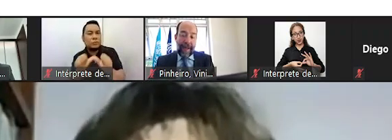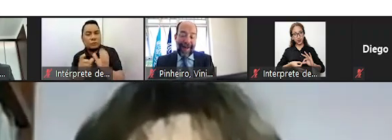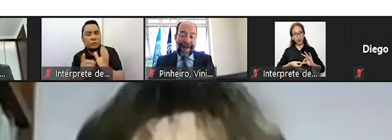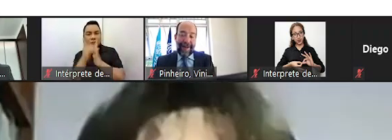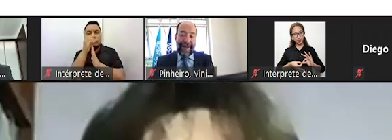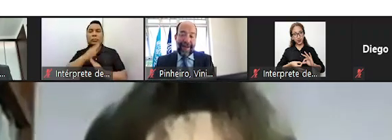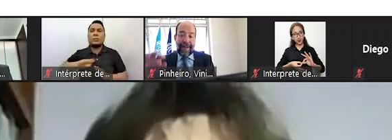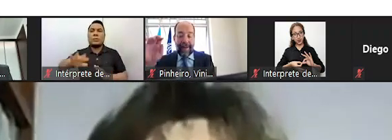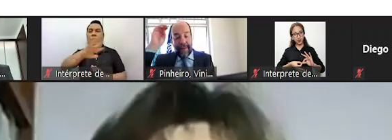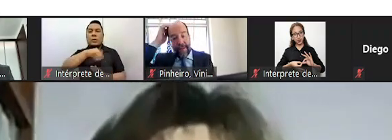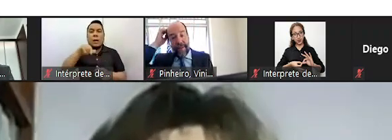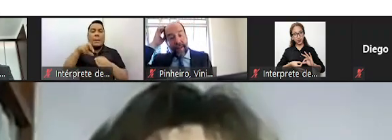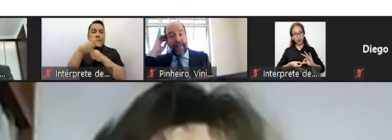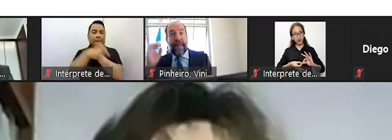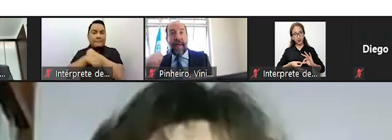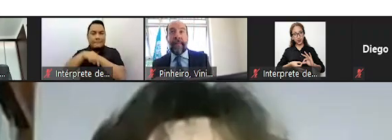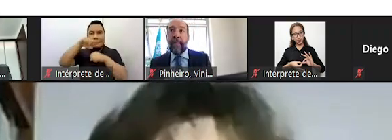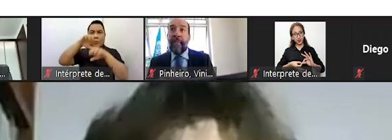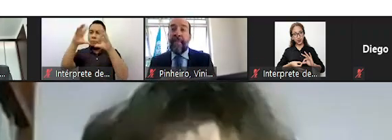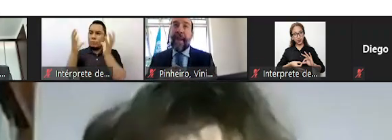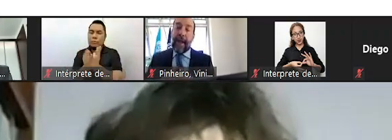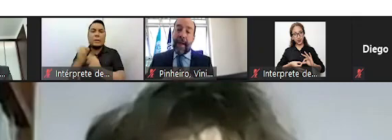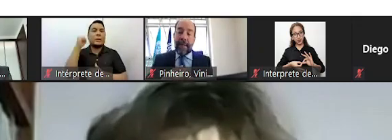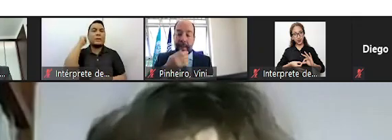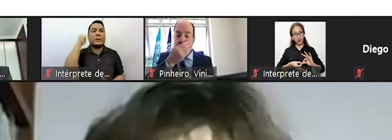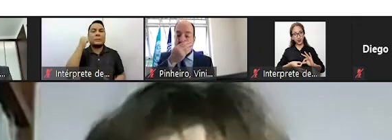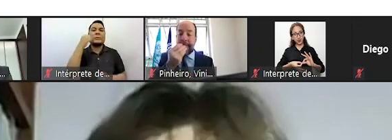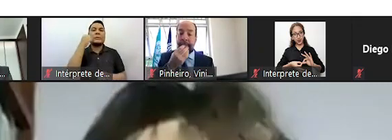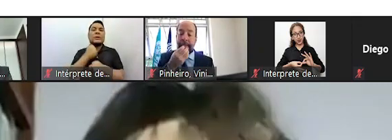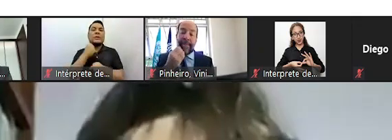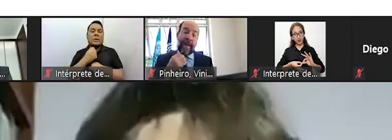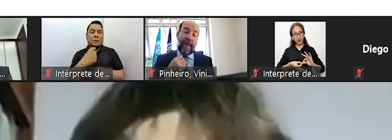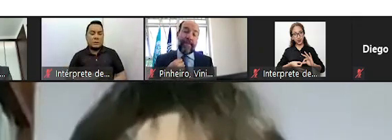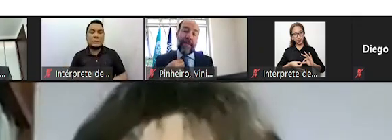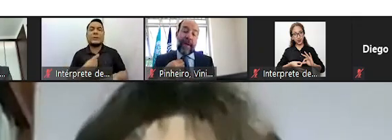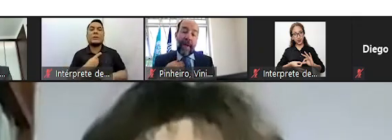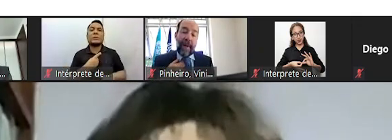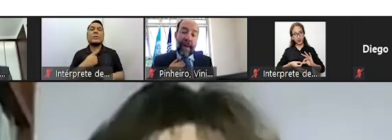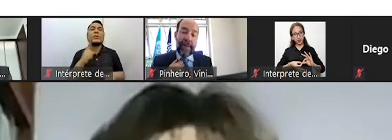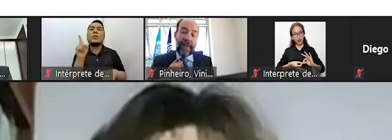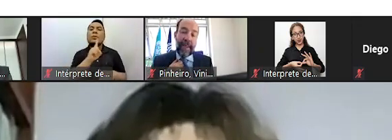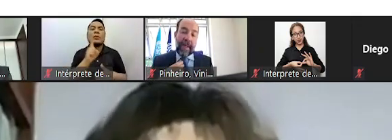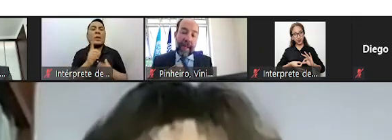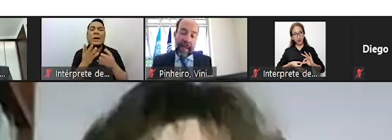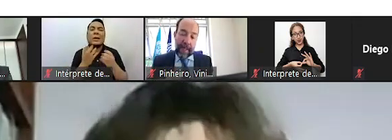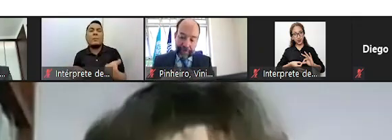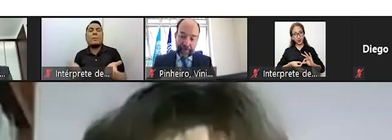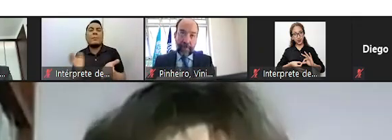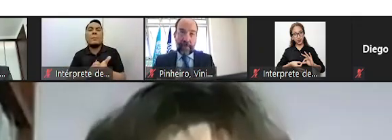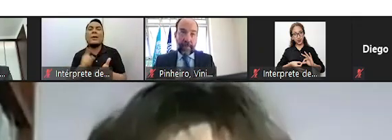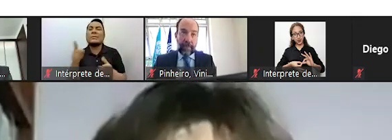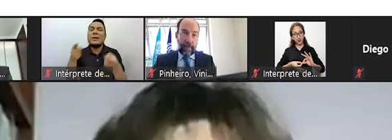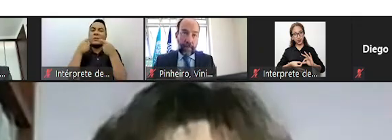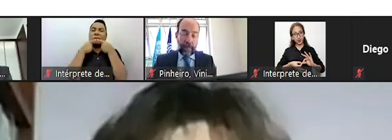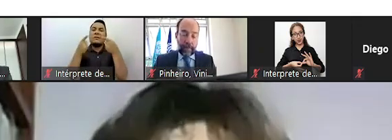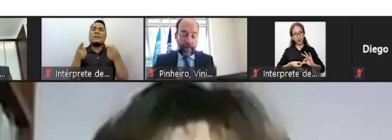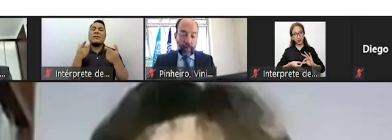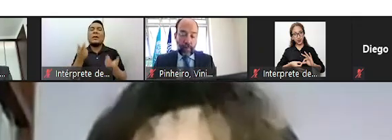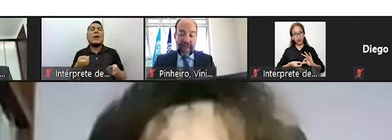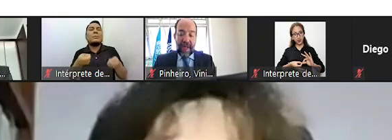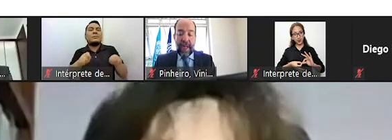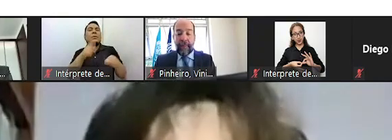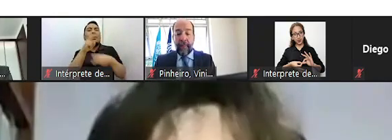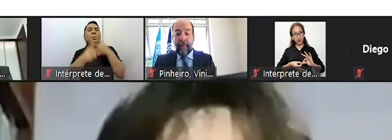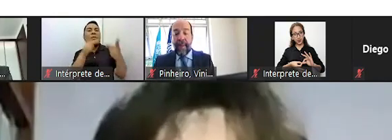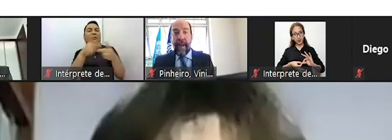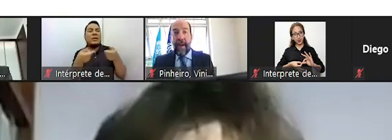is to act activate the sustainable and sustained development of our country we do not